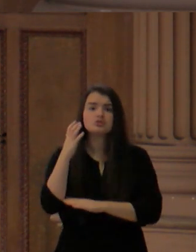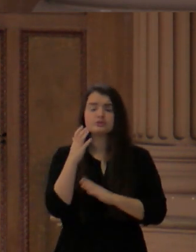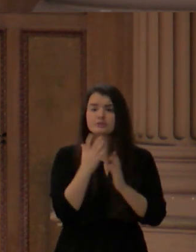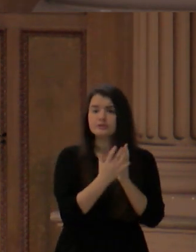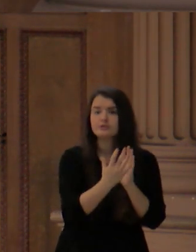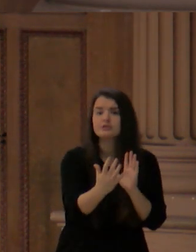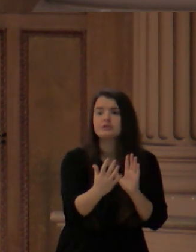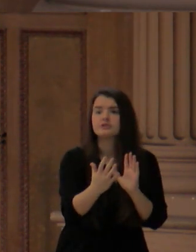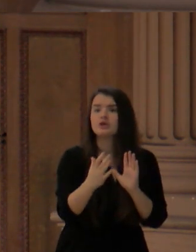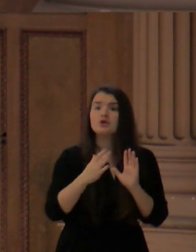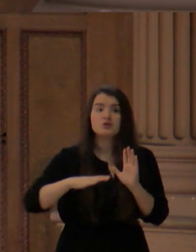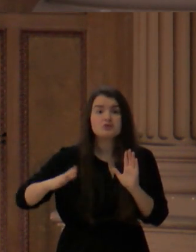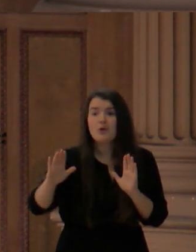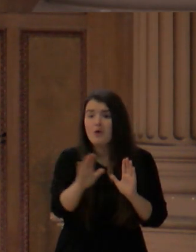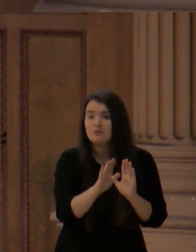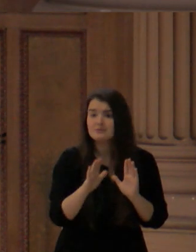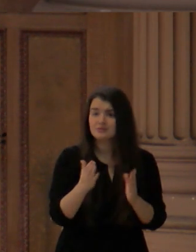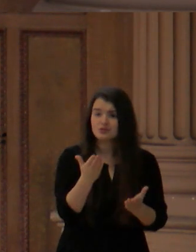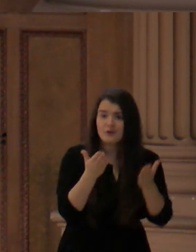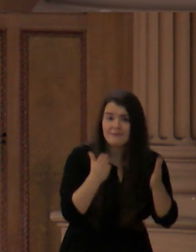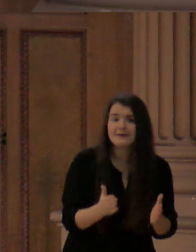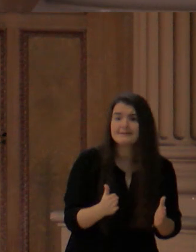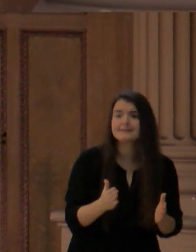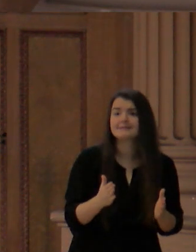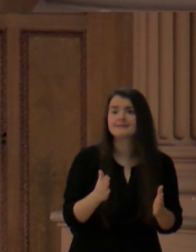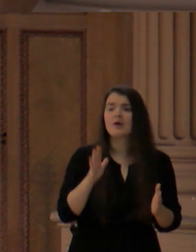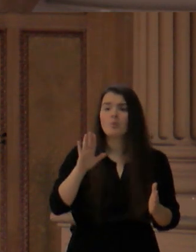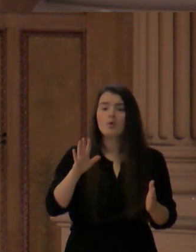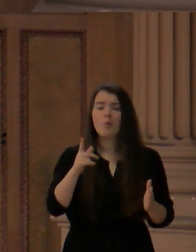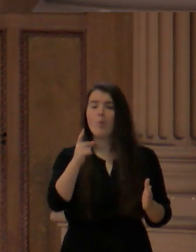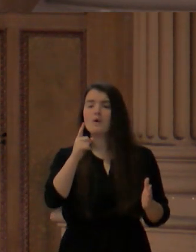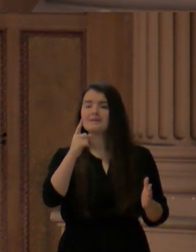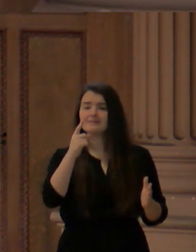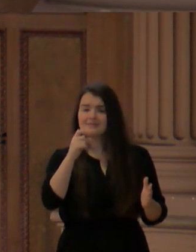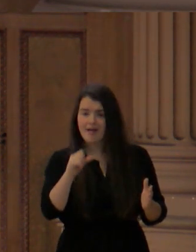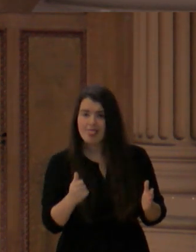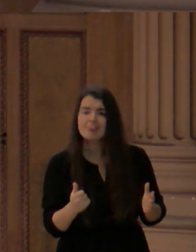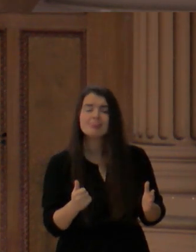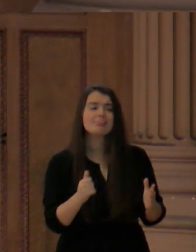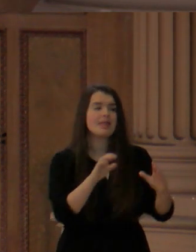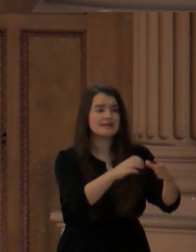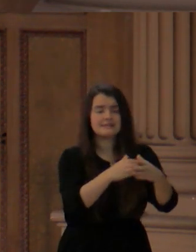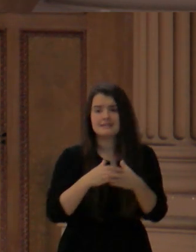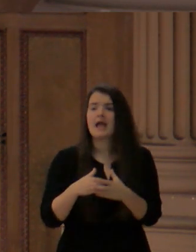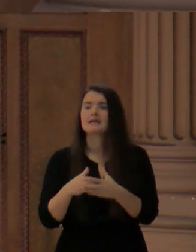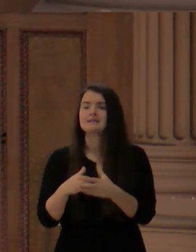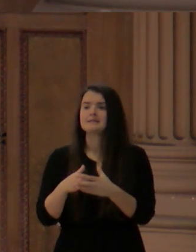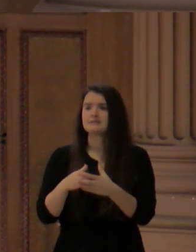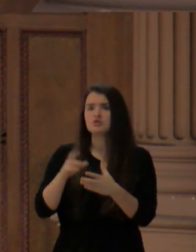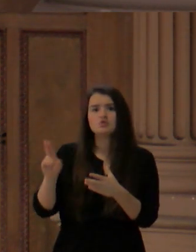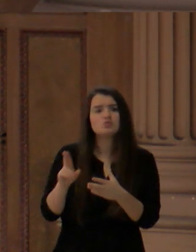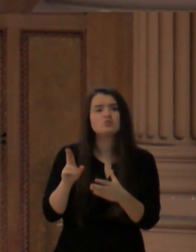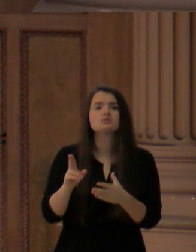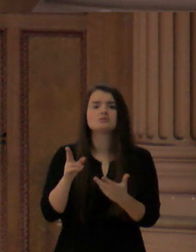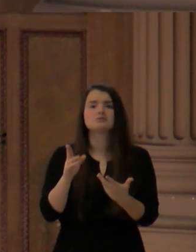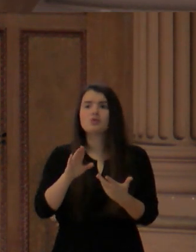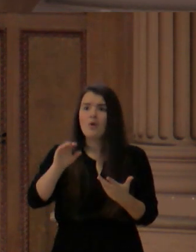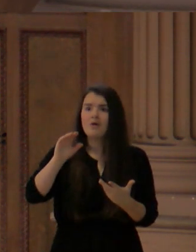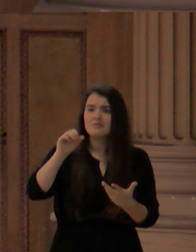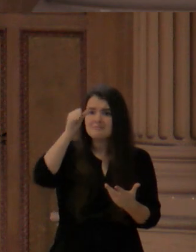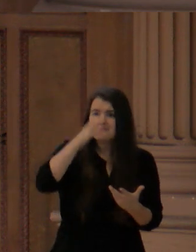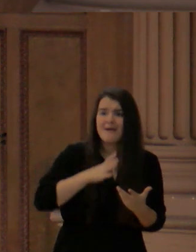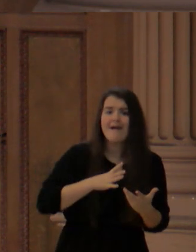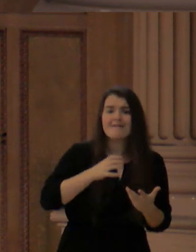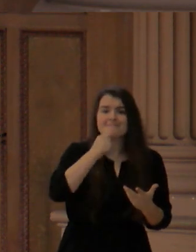He'll take the tenth of your grain and your vineyards and give it to his officers and to his servants. He'll take your male servants and female servants and the best of your